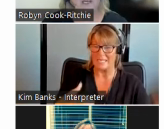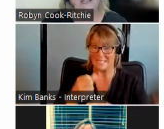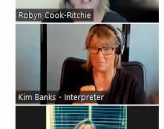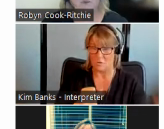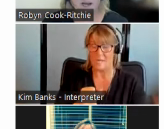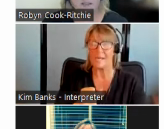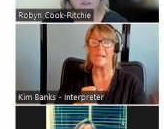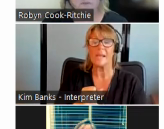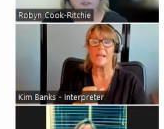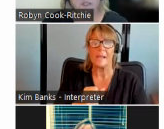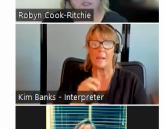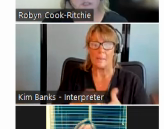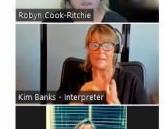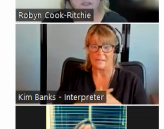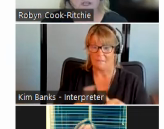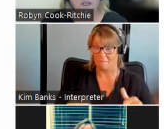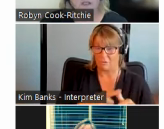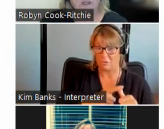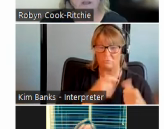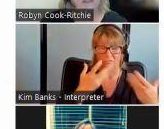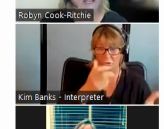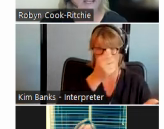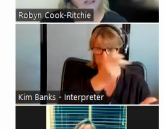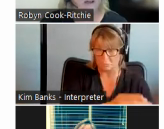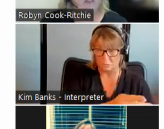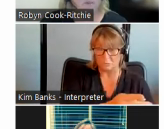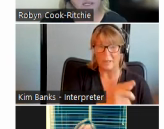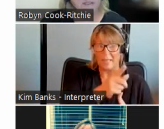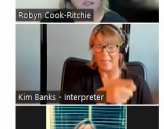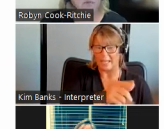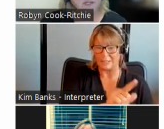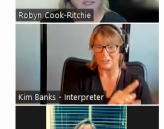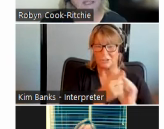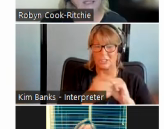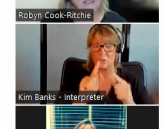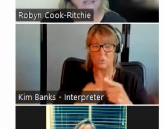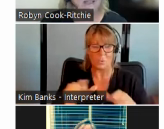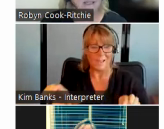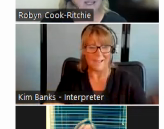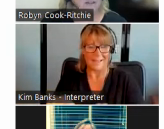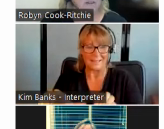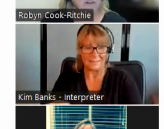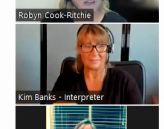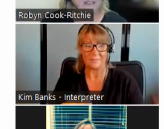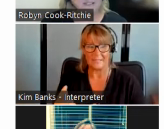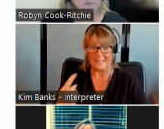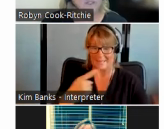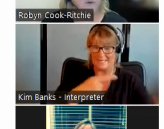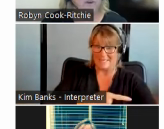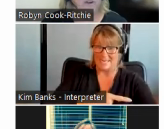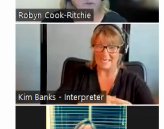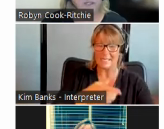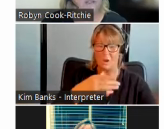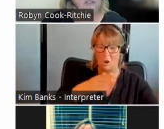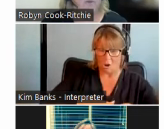approved to active. The date of the plan summary is the date the learner accepts